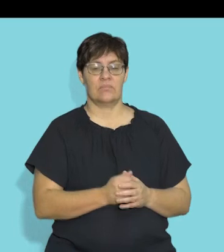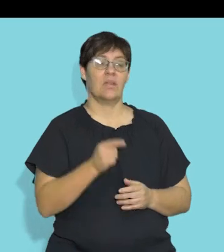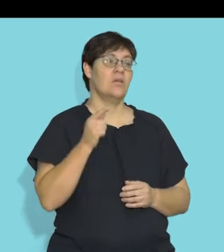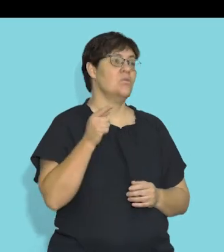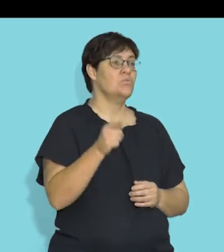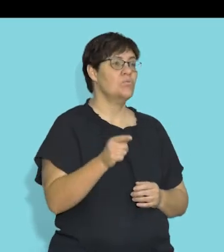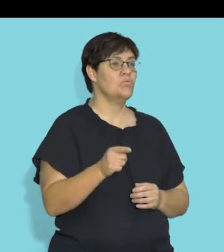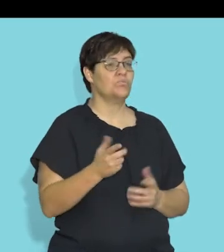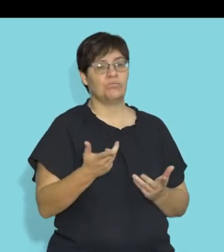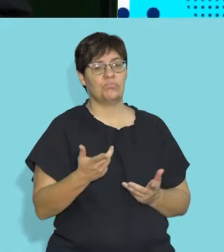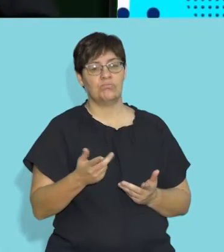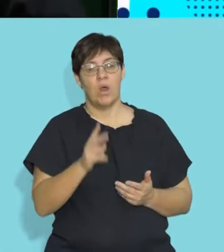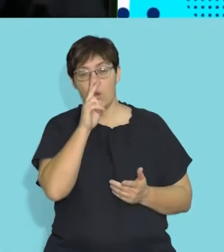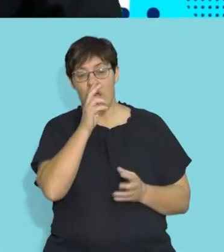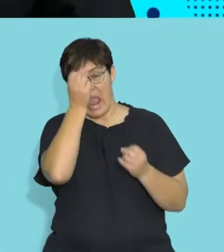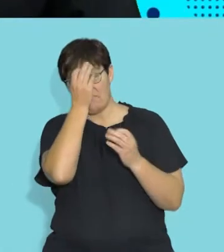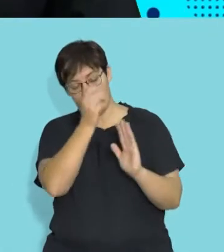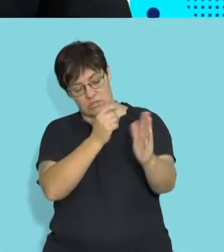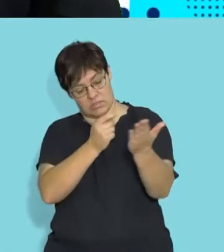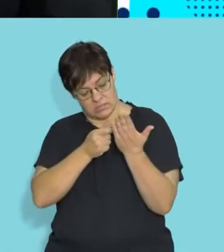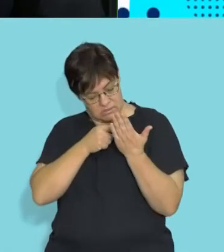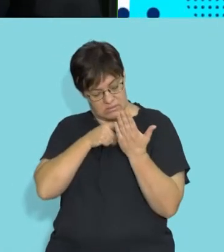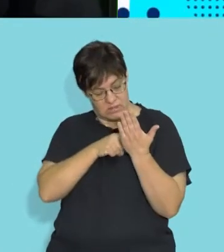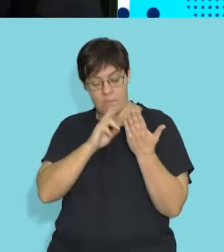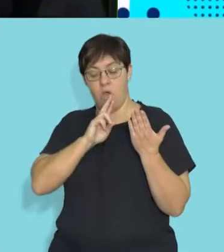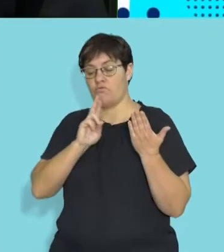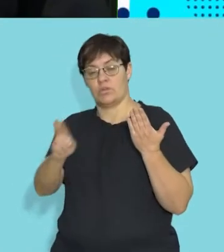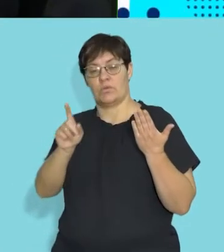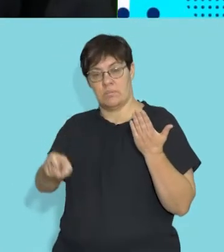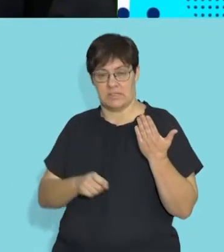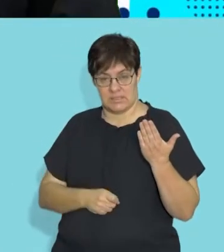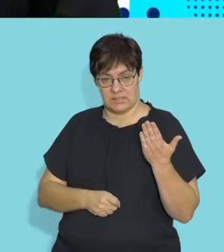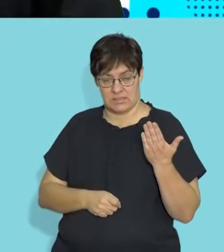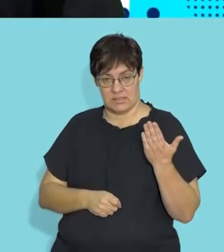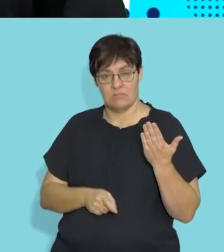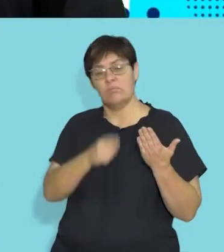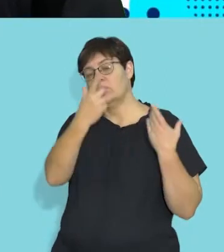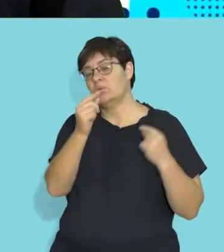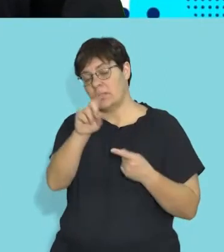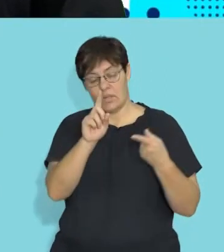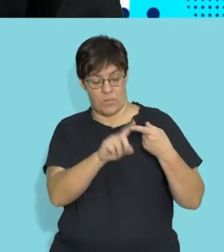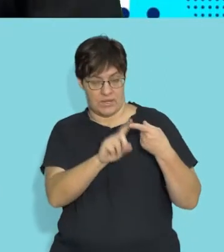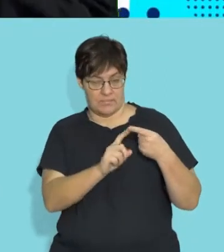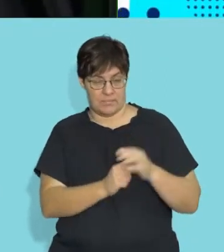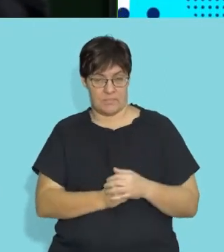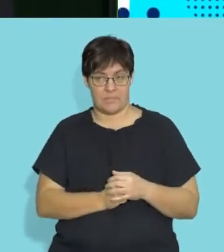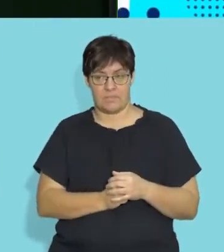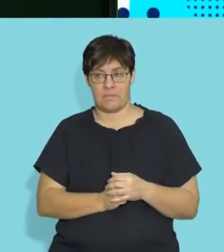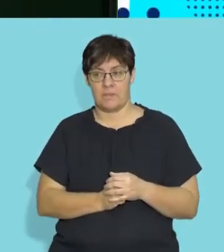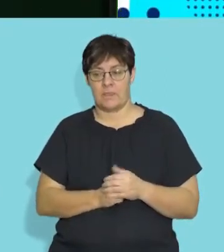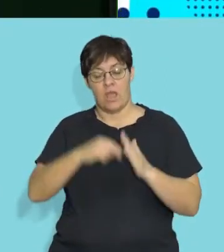Whenever you are looking at a data response question, what is it that you have to do? Number